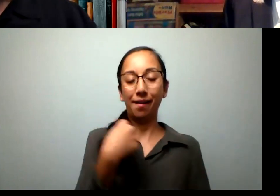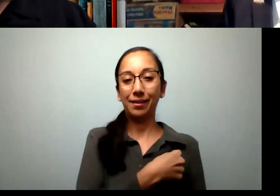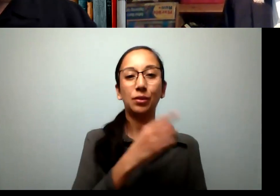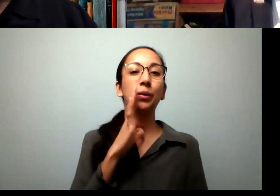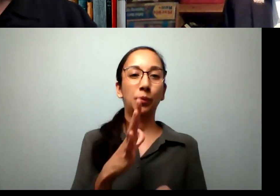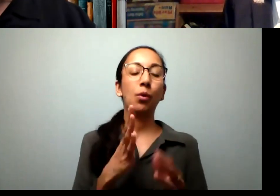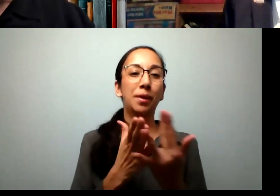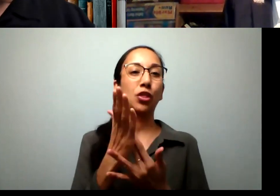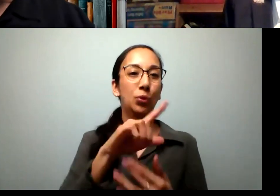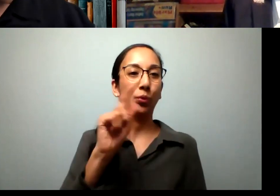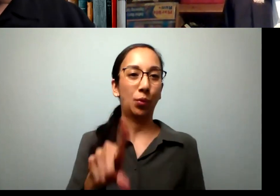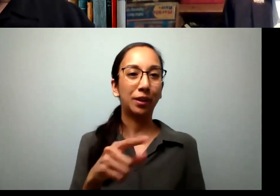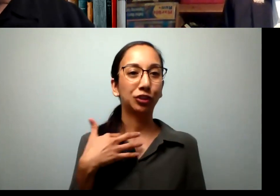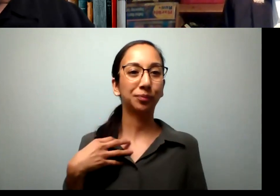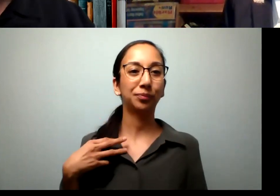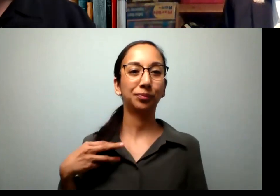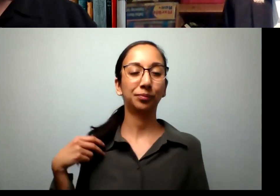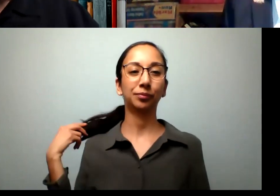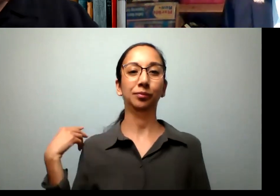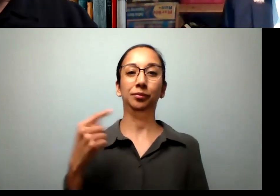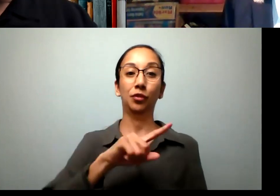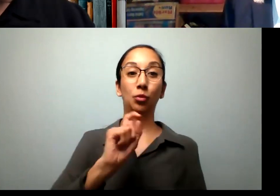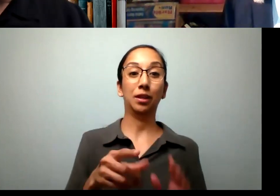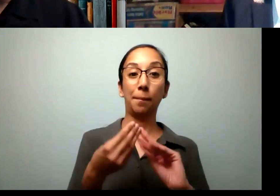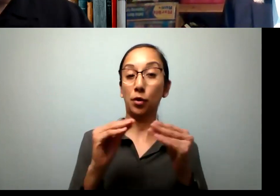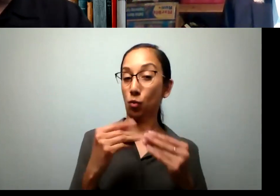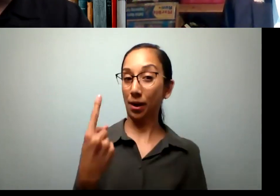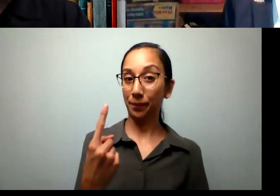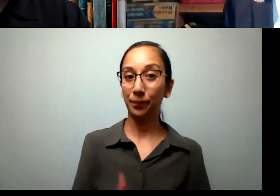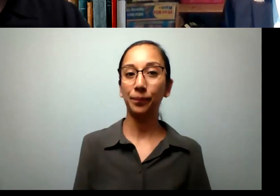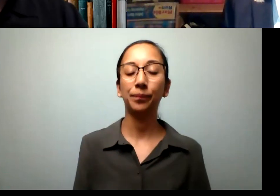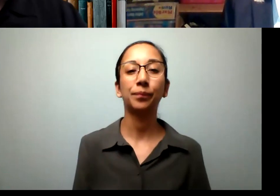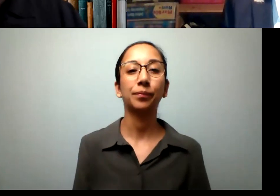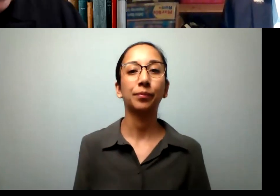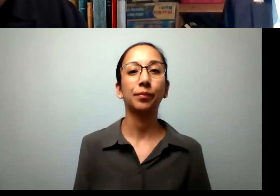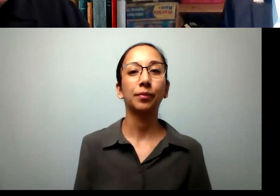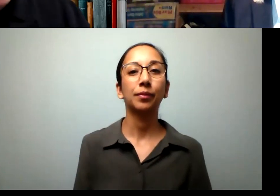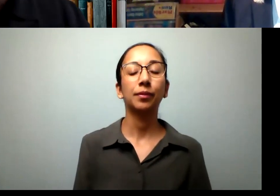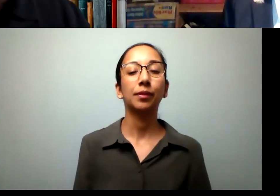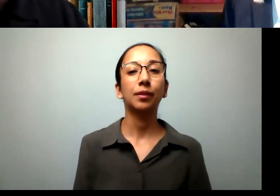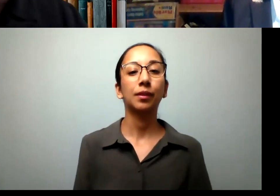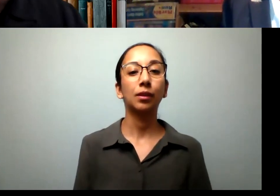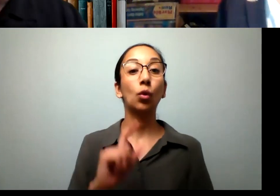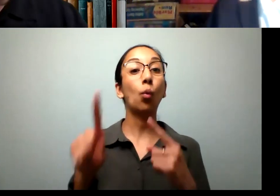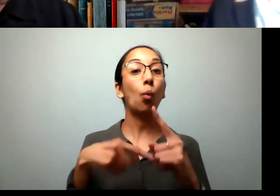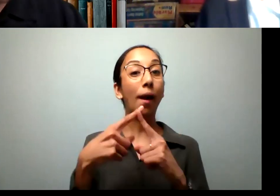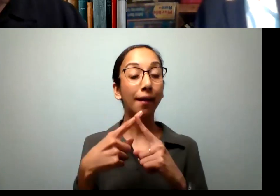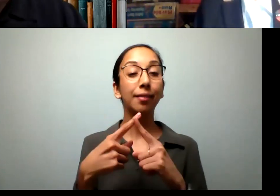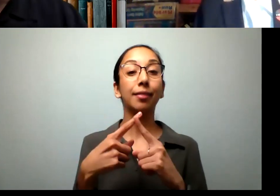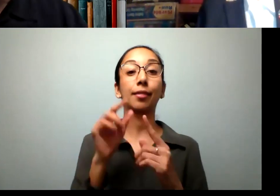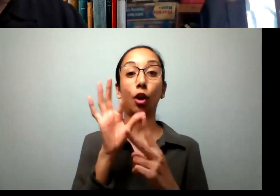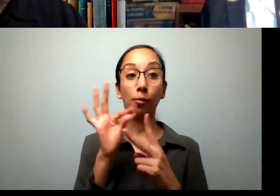through these questions with you. So question number one, when the option